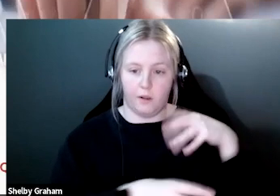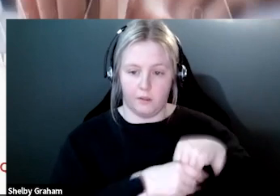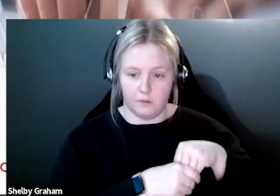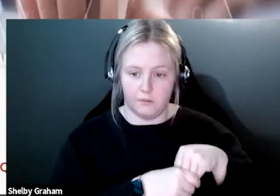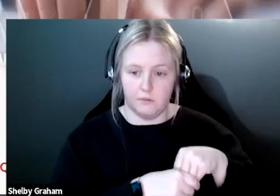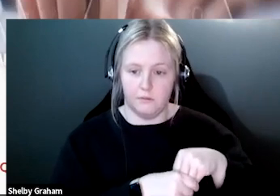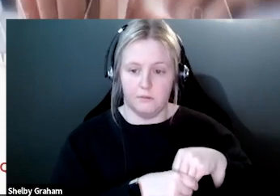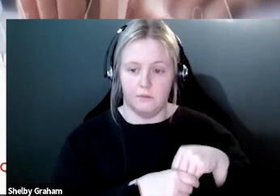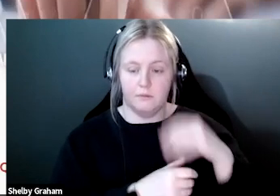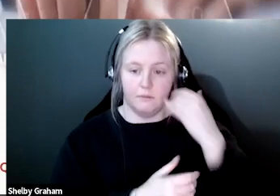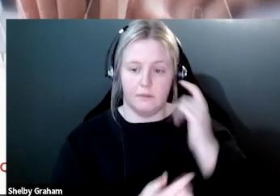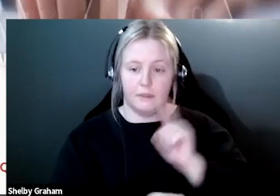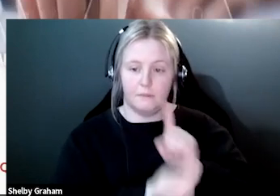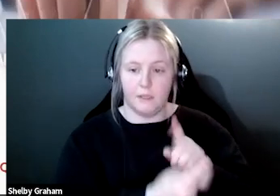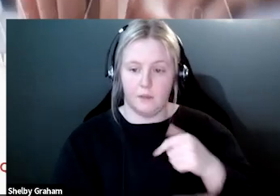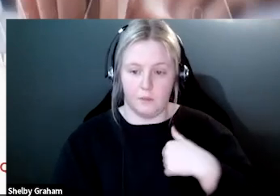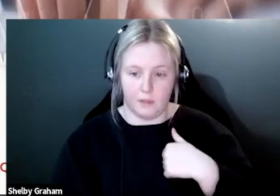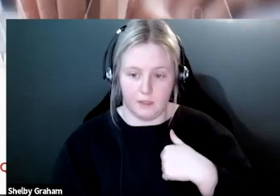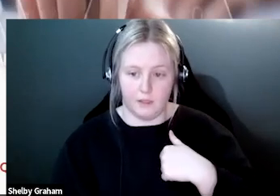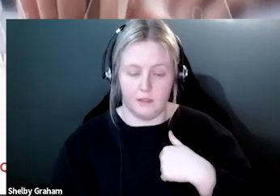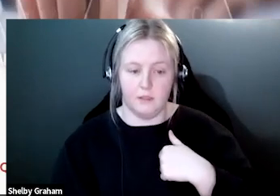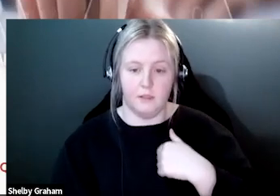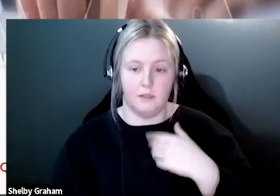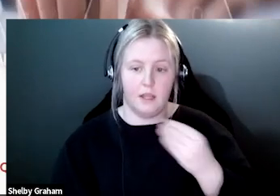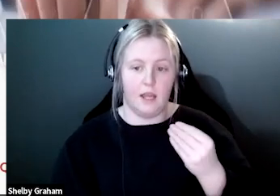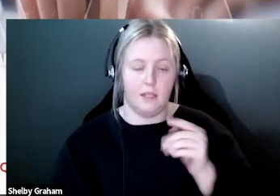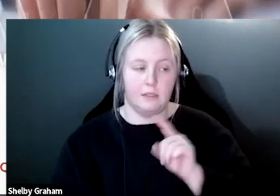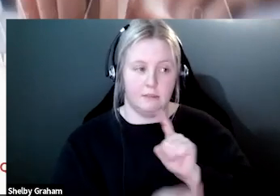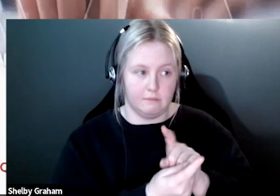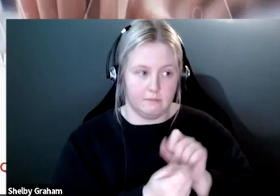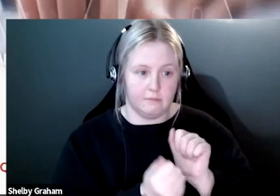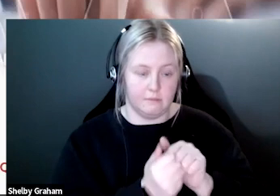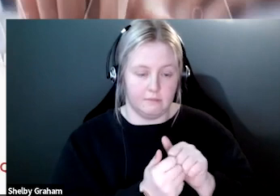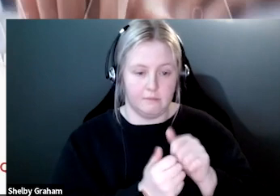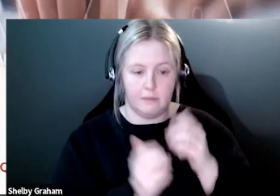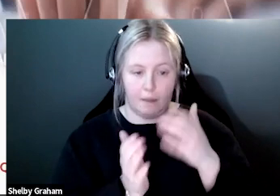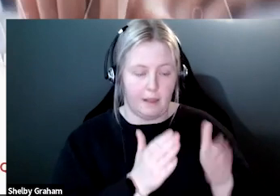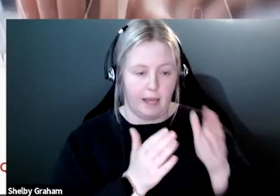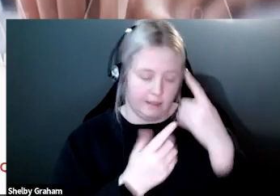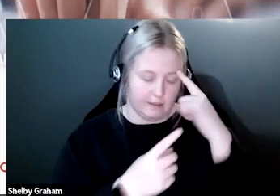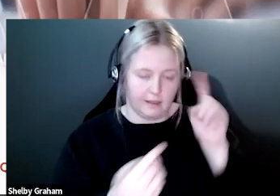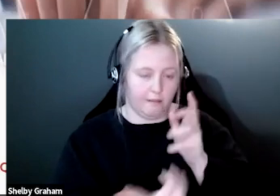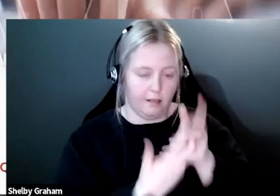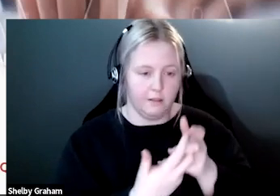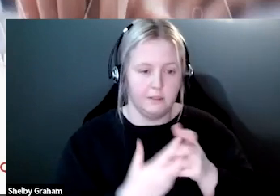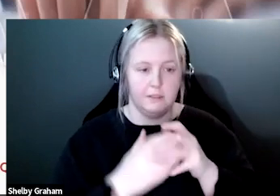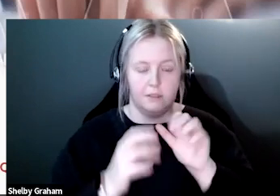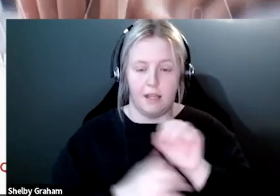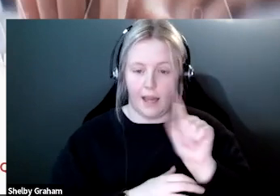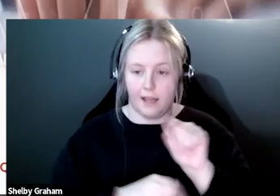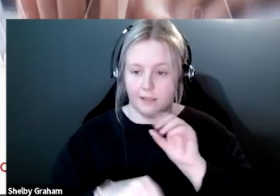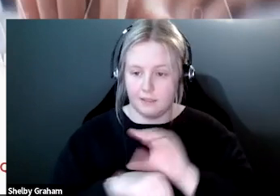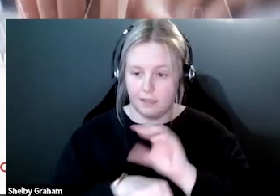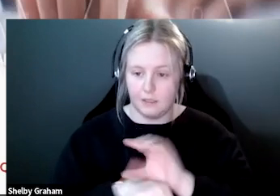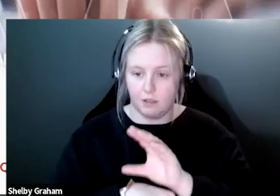meet with me to create an inclusion sustainability plan for their workplace. ACT Consulting has worked with many clients